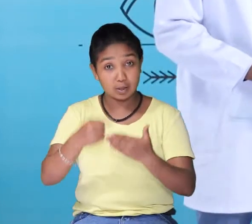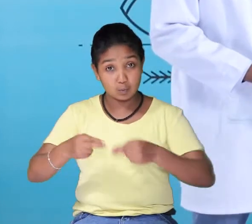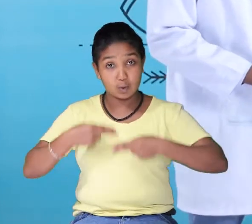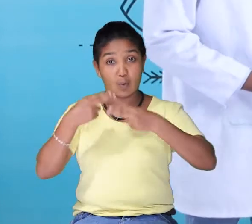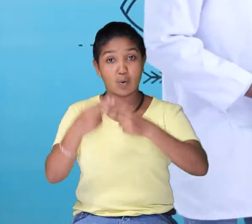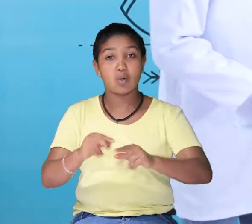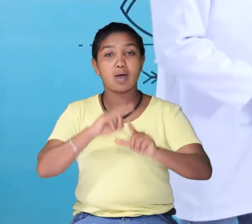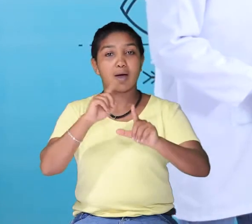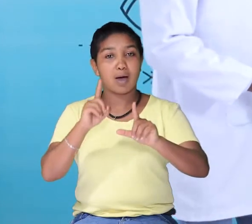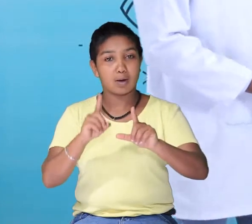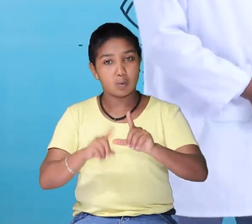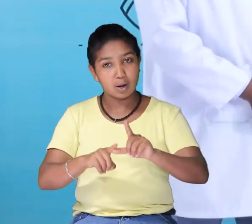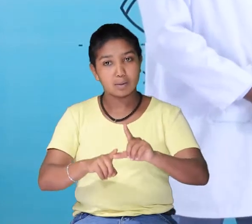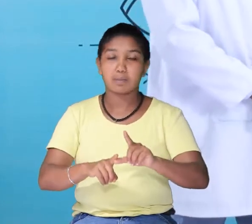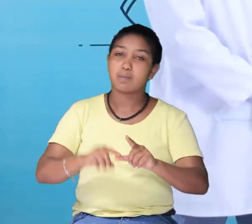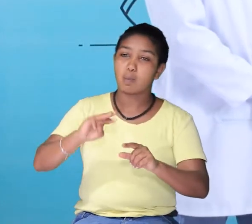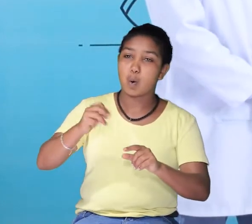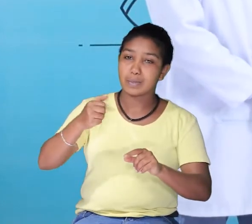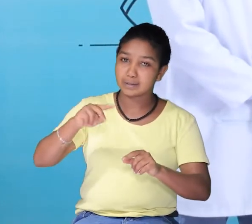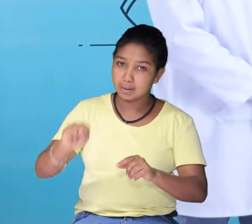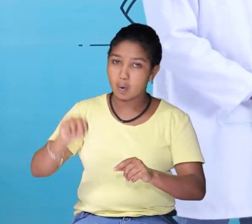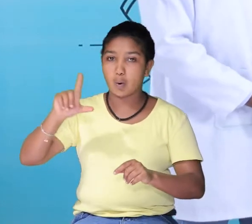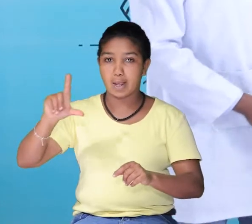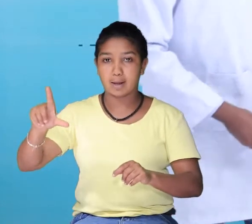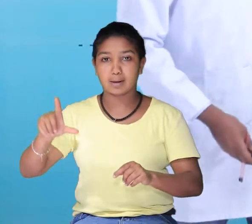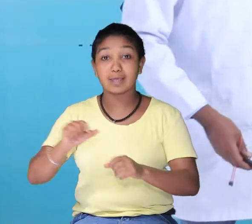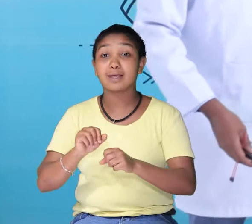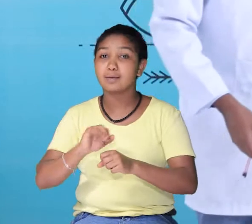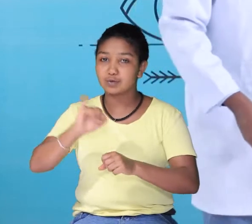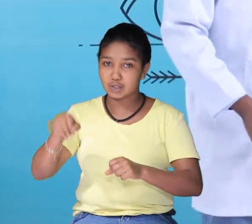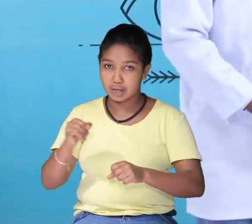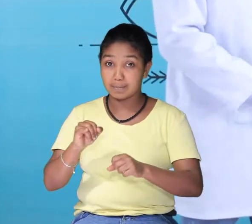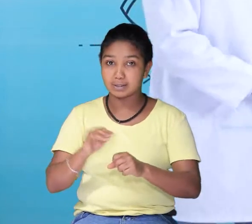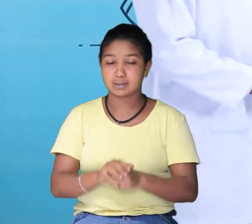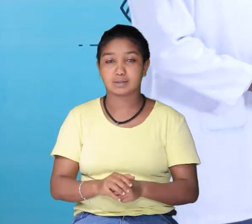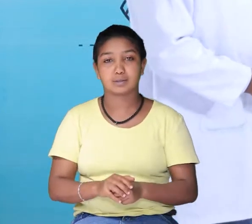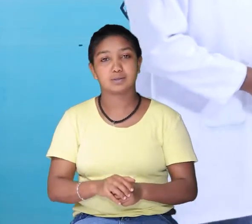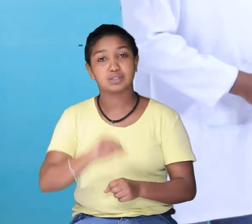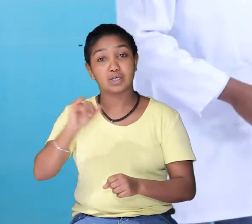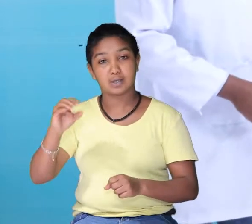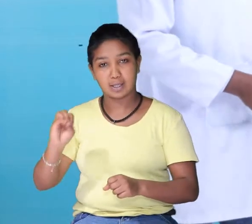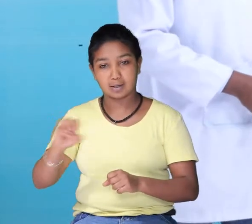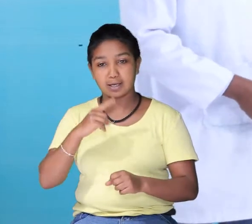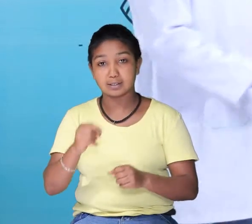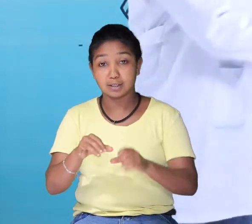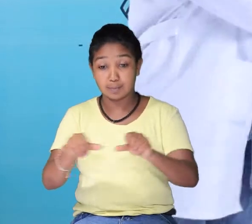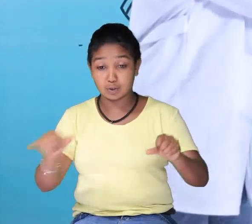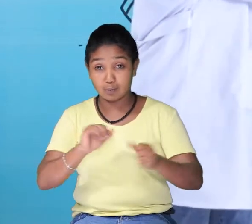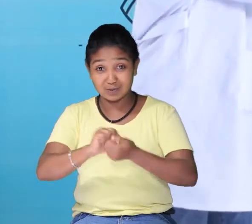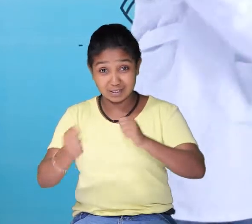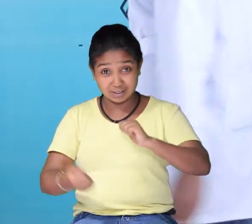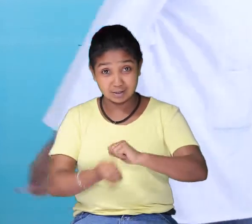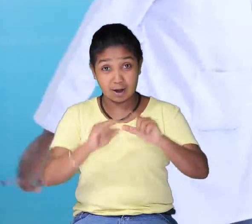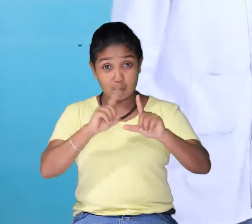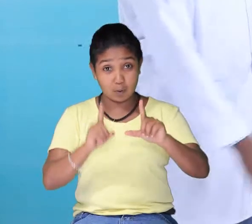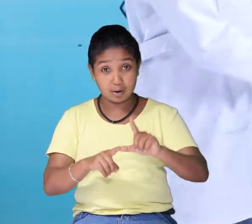call angular momentum. Angular impulse, Angular impulse, J theta, is a measure of the change in